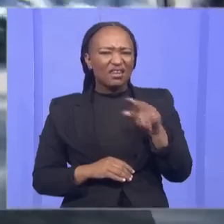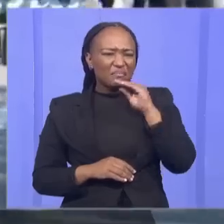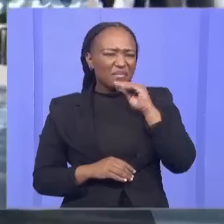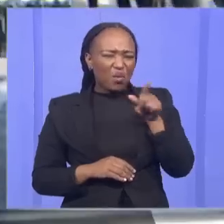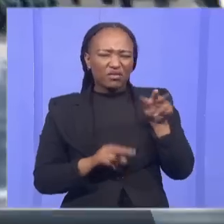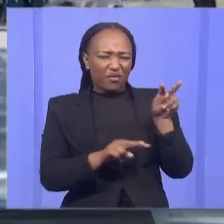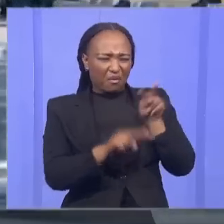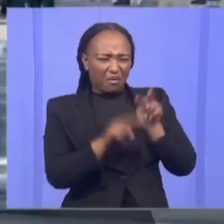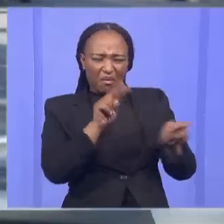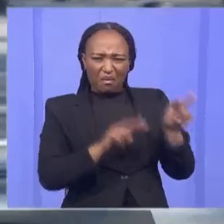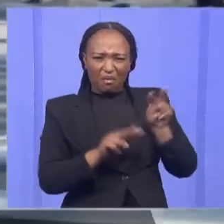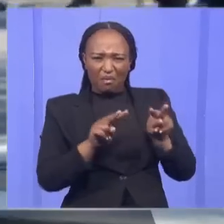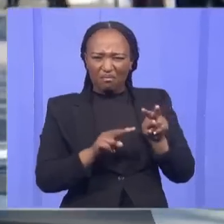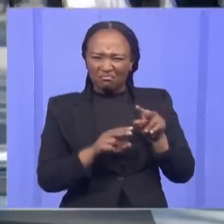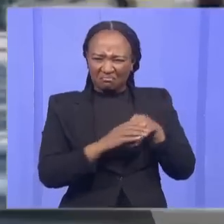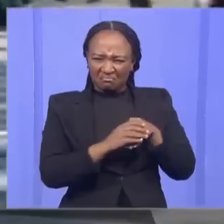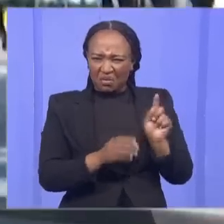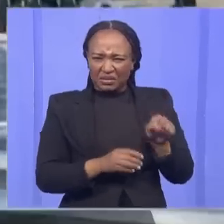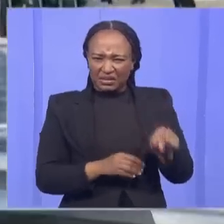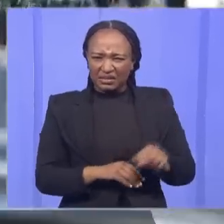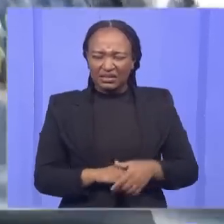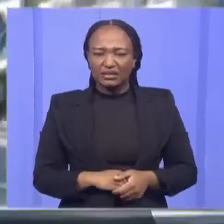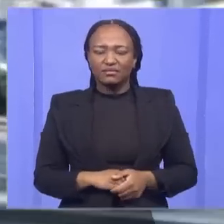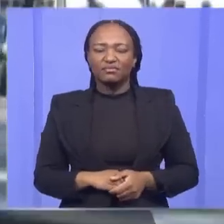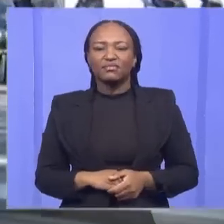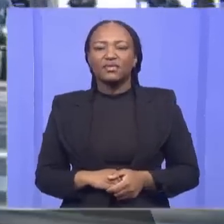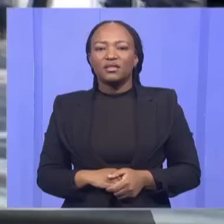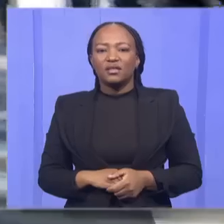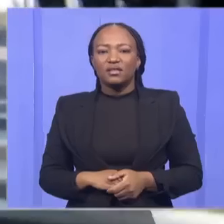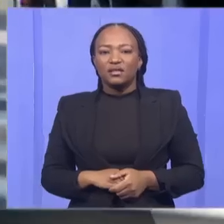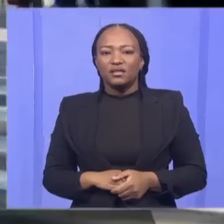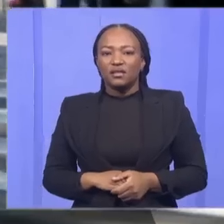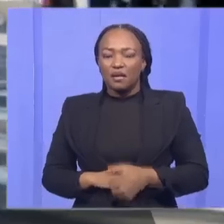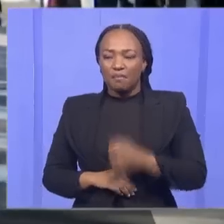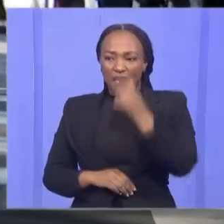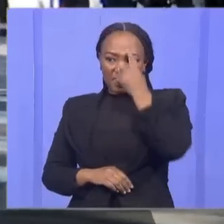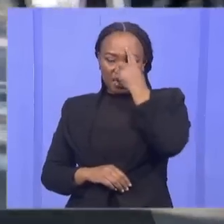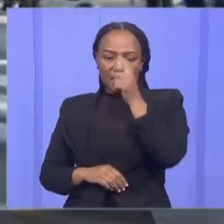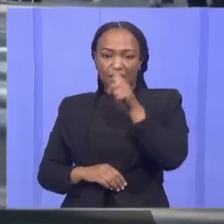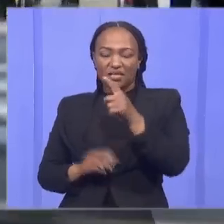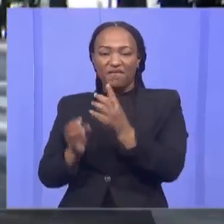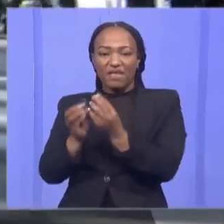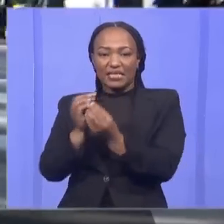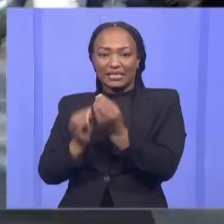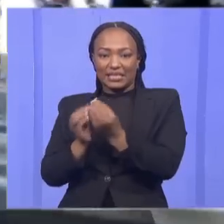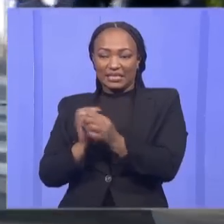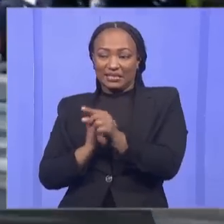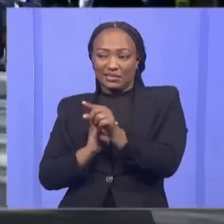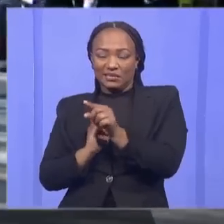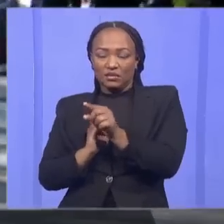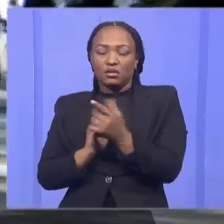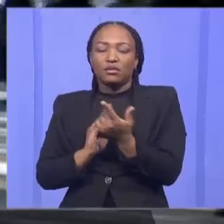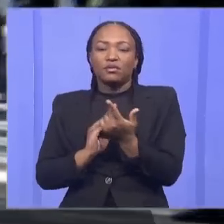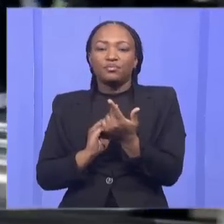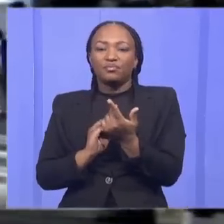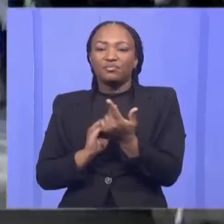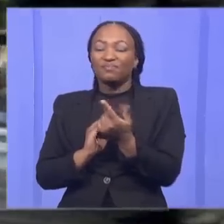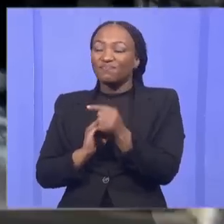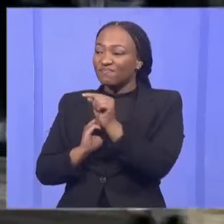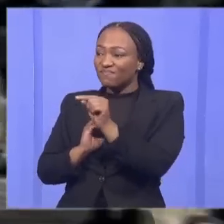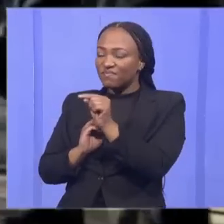Well, I think I should just correct that part, because initially, if you